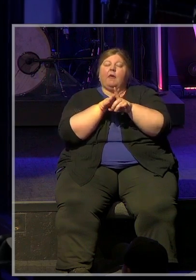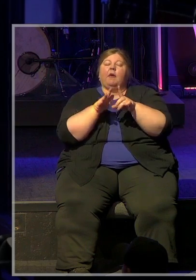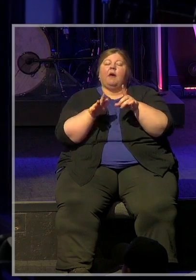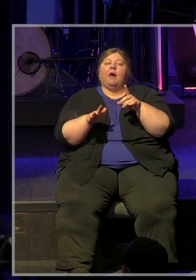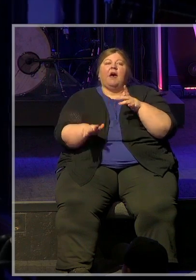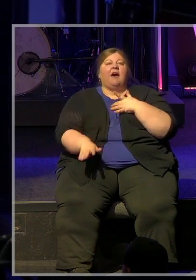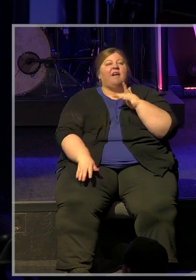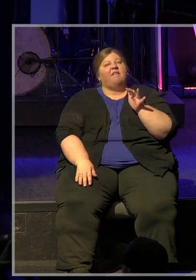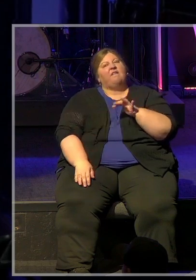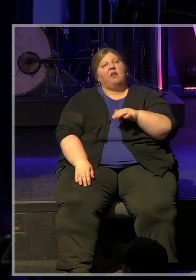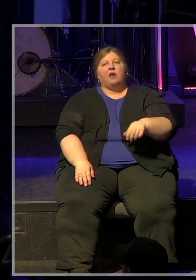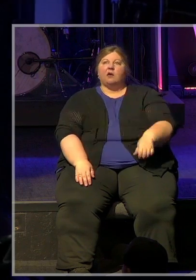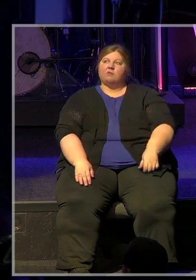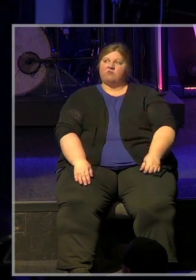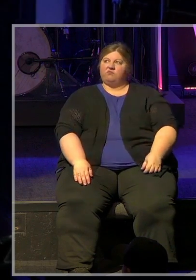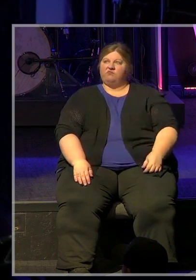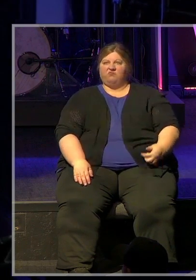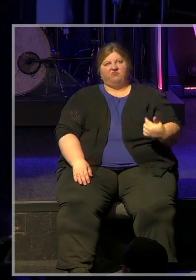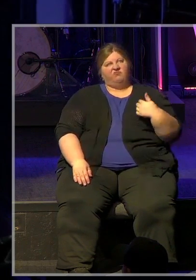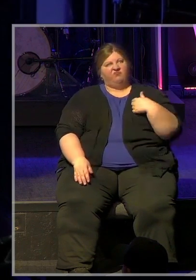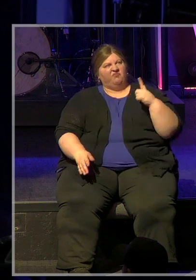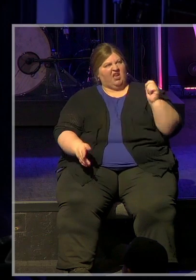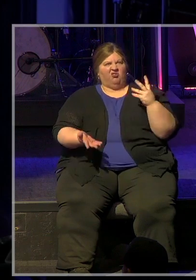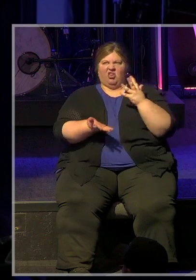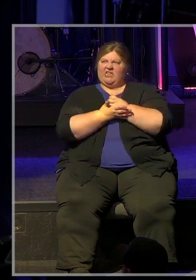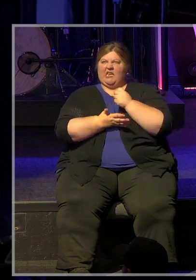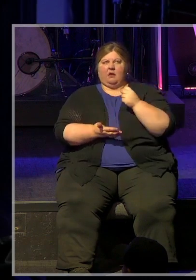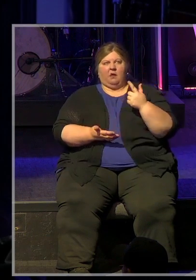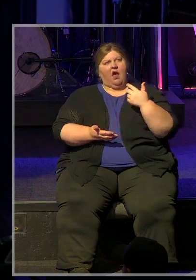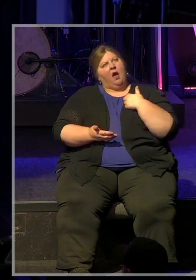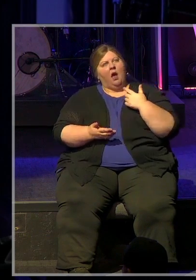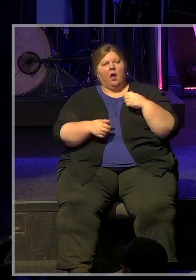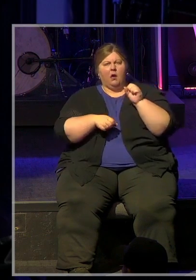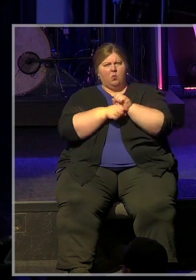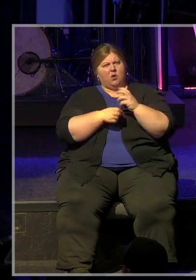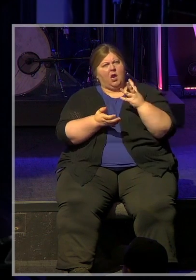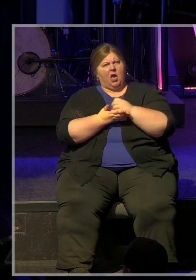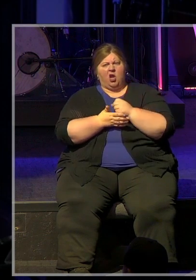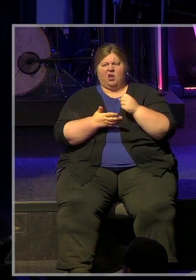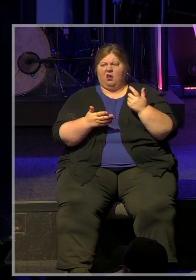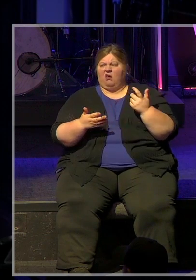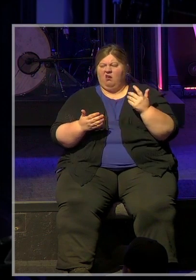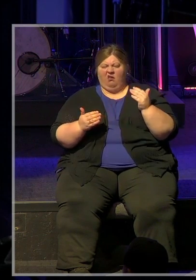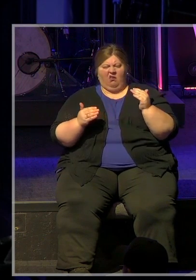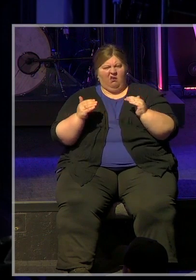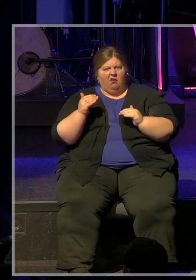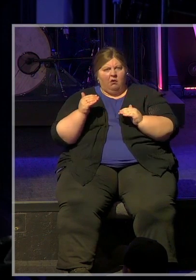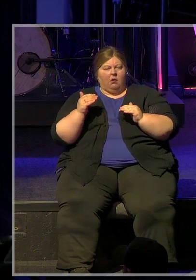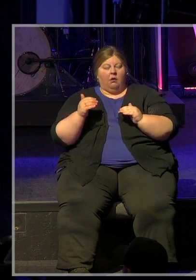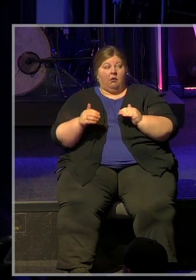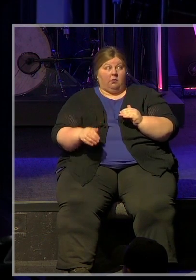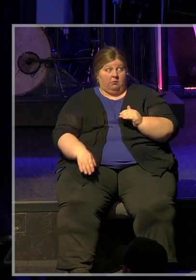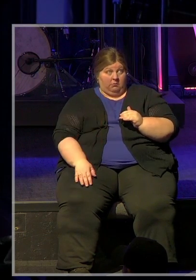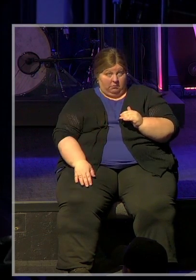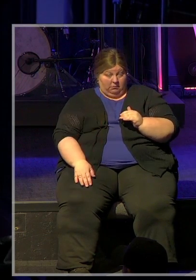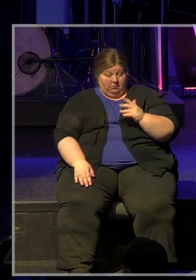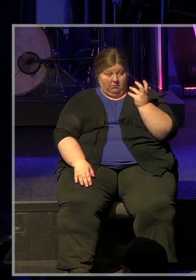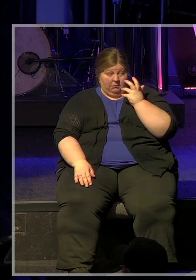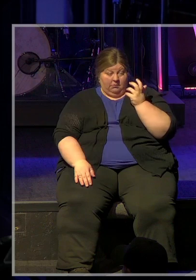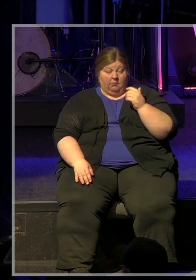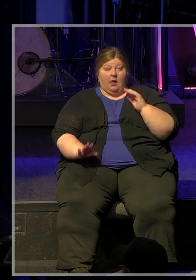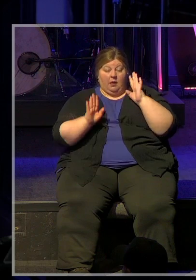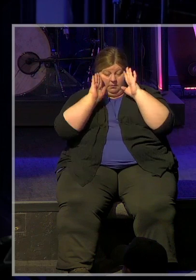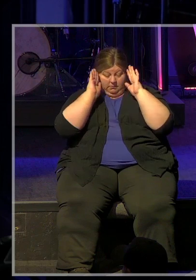think I'm going to get something that I deserved or earned or worth, what it's like, man, I didn't realize how much I'm